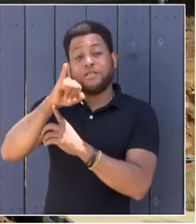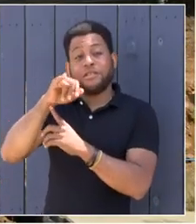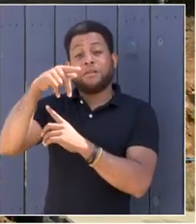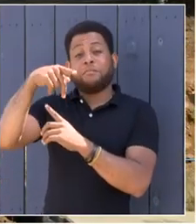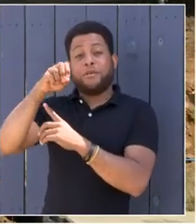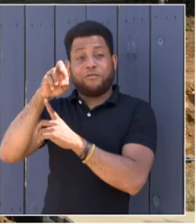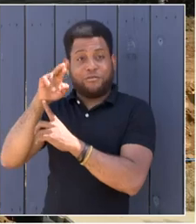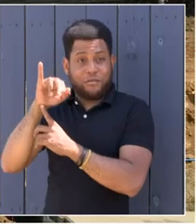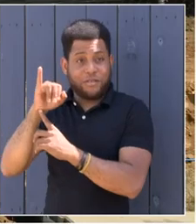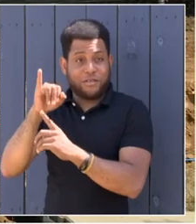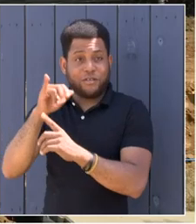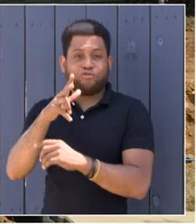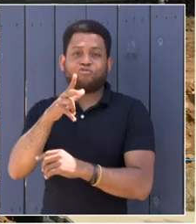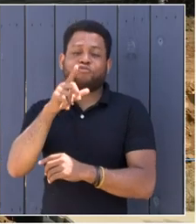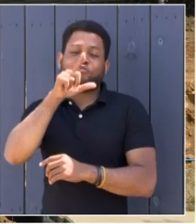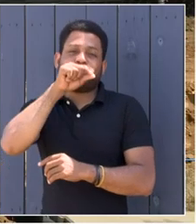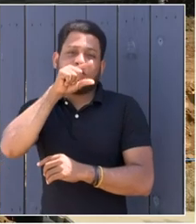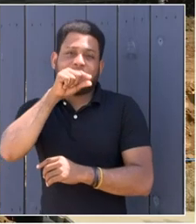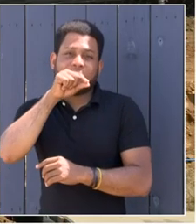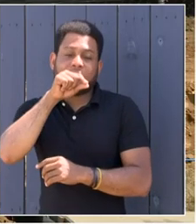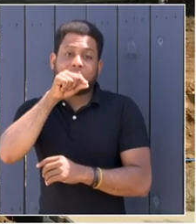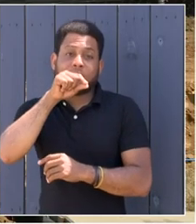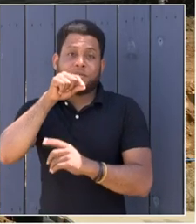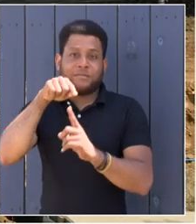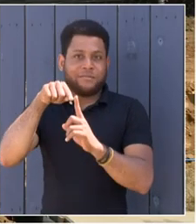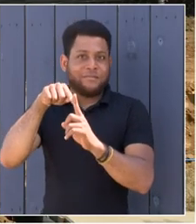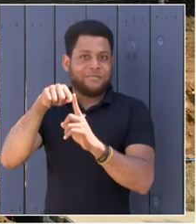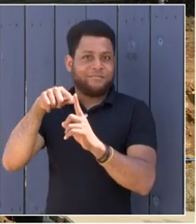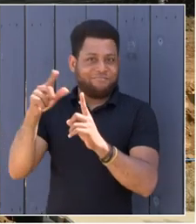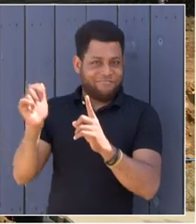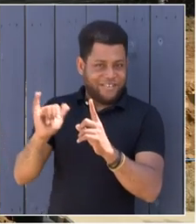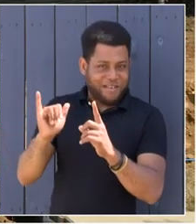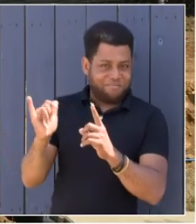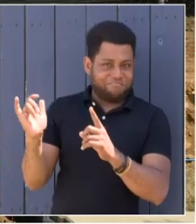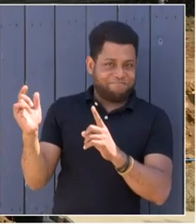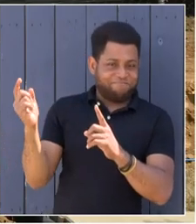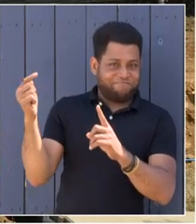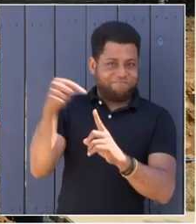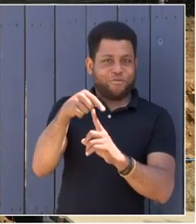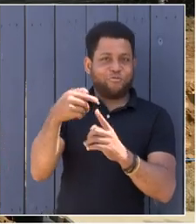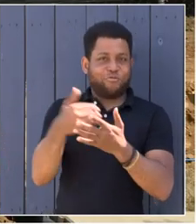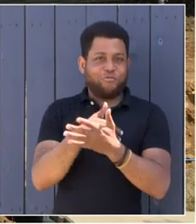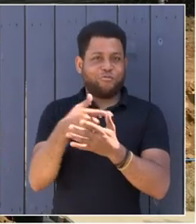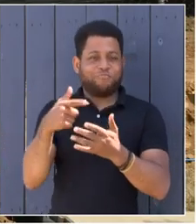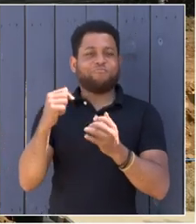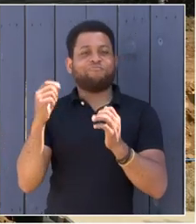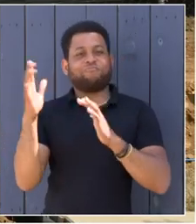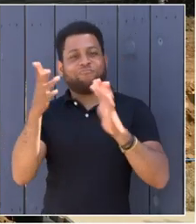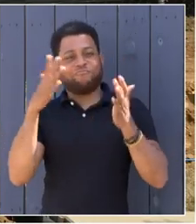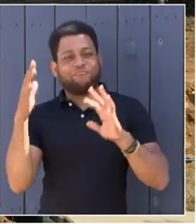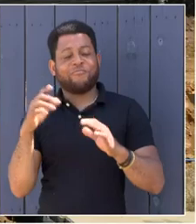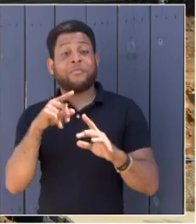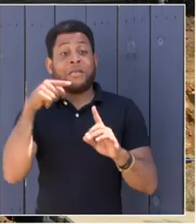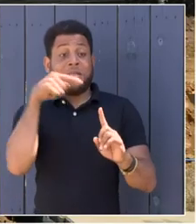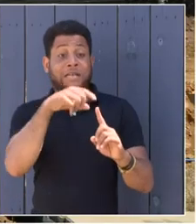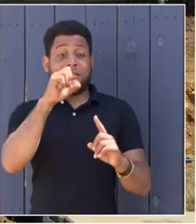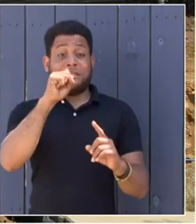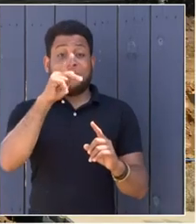this year we also opened and moved Skyland Workforce Center from across the street. Located just up the street on Town Center Drive,